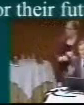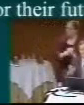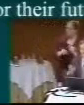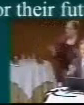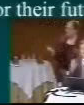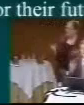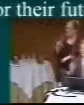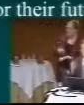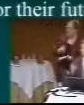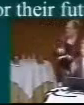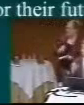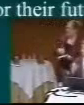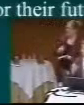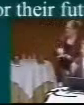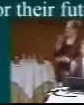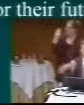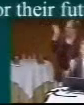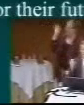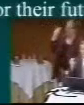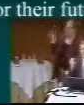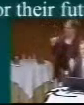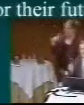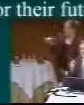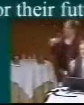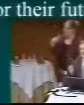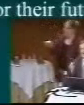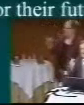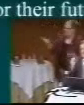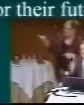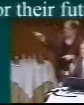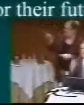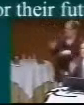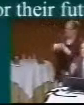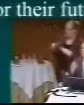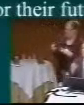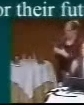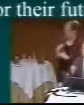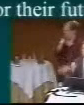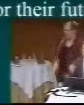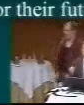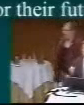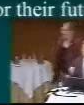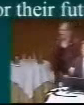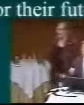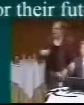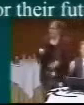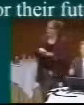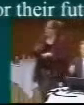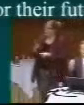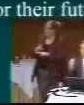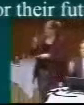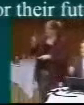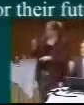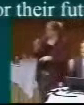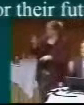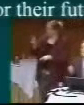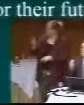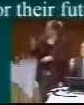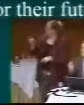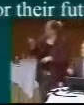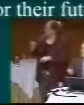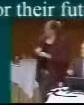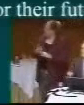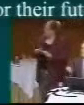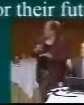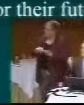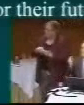a print medium and lecture medium. And when we are not using new media in our schools, we are not preparing students